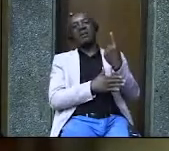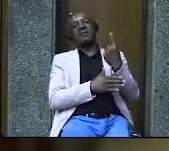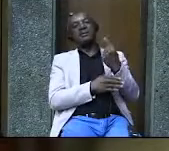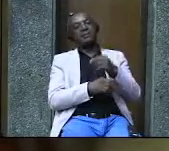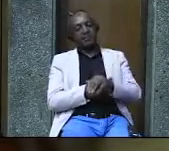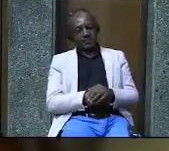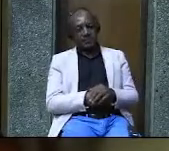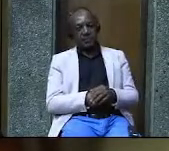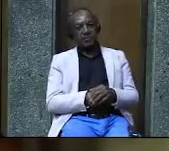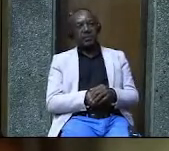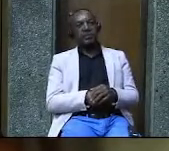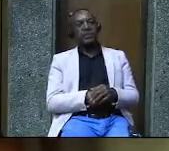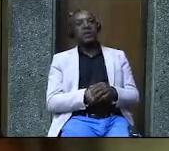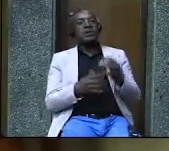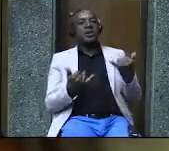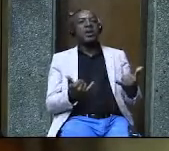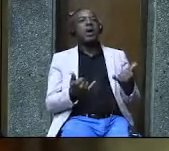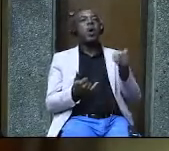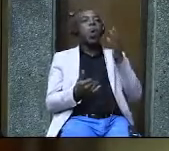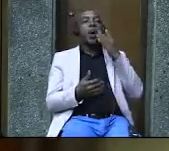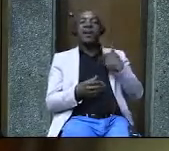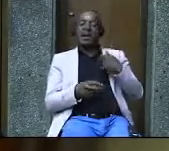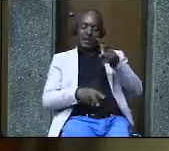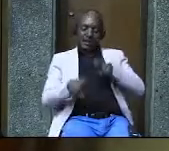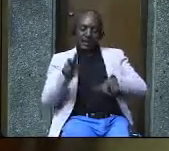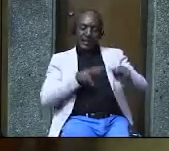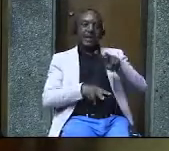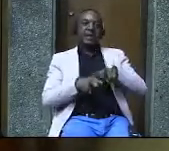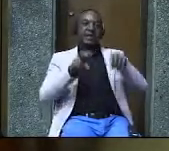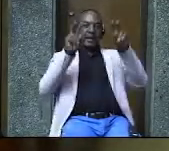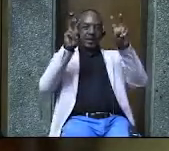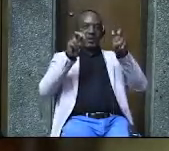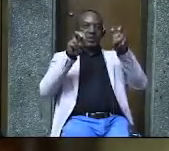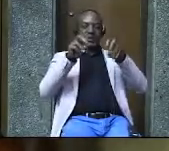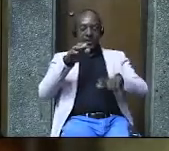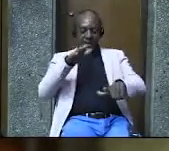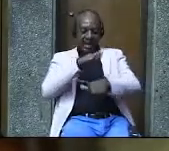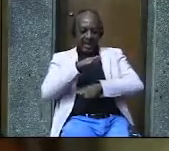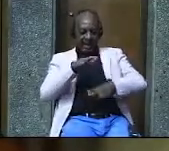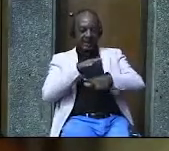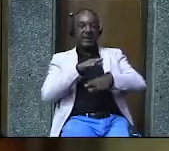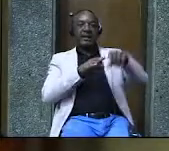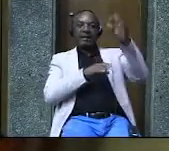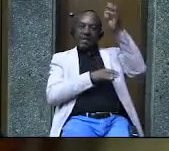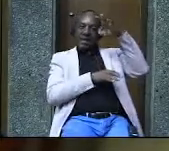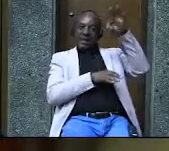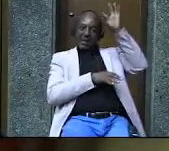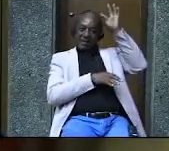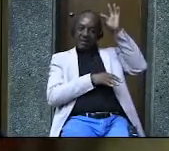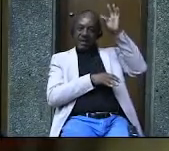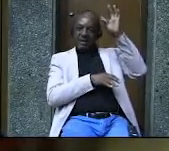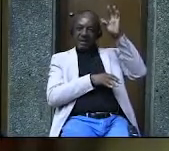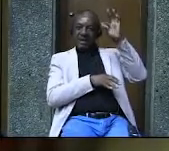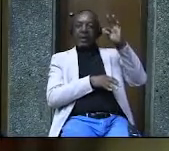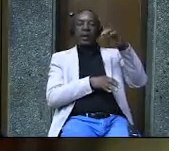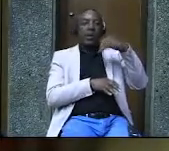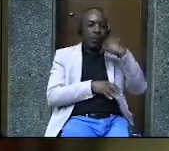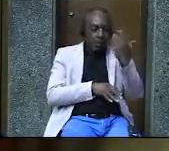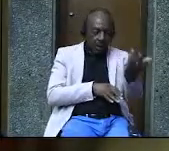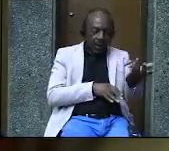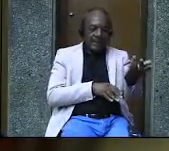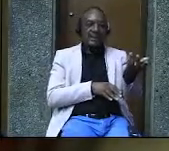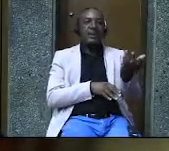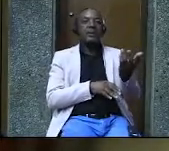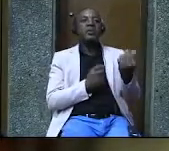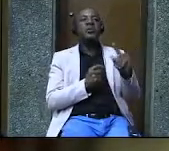of land expropriation, the government, as it wants to expropriate land